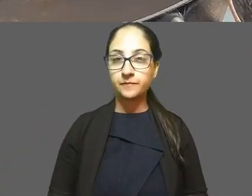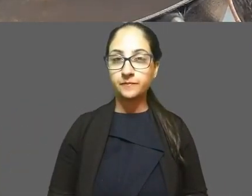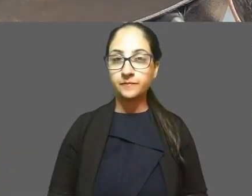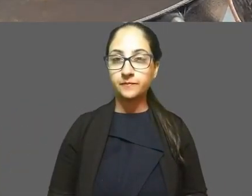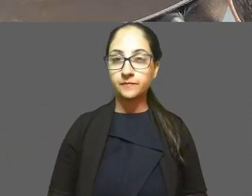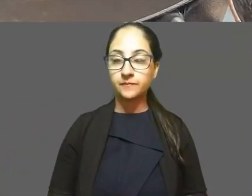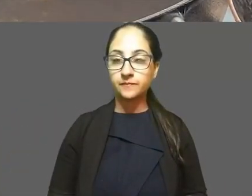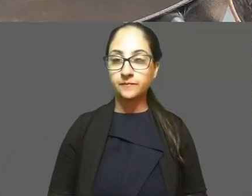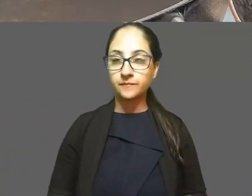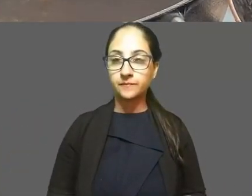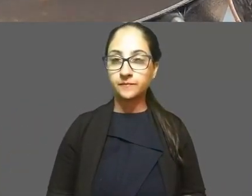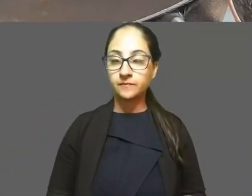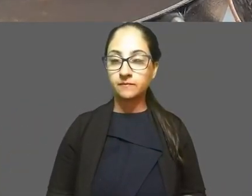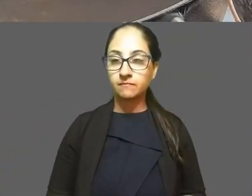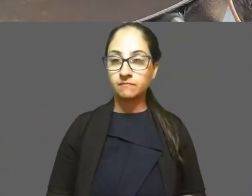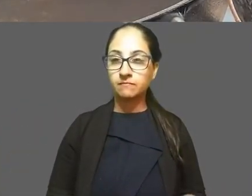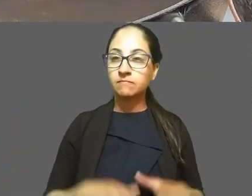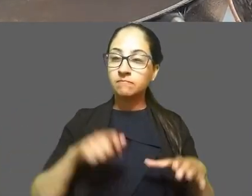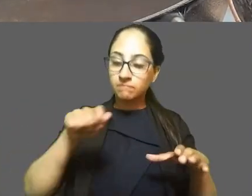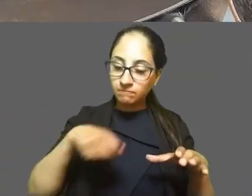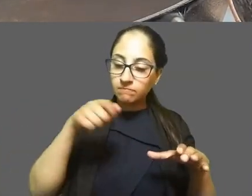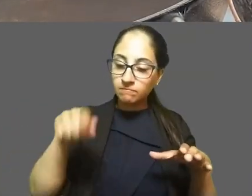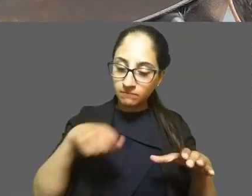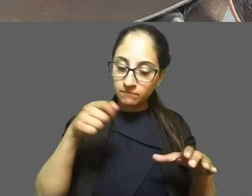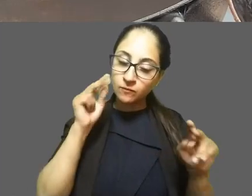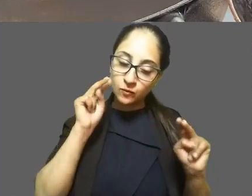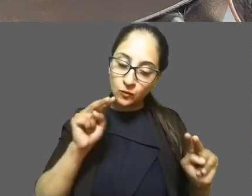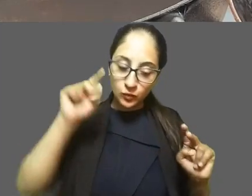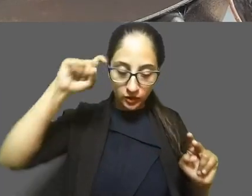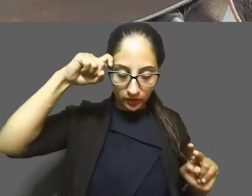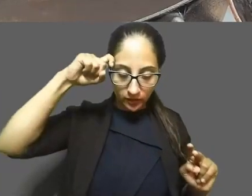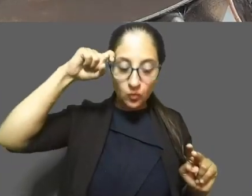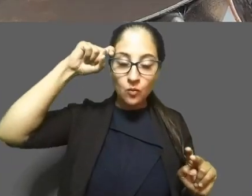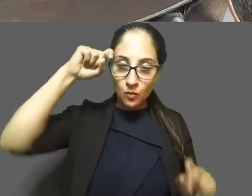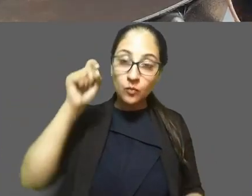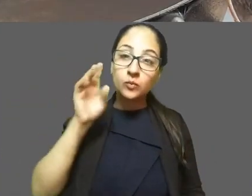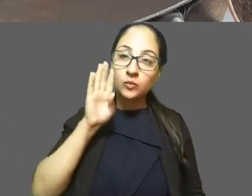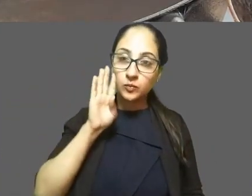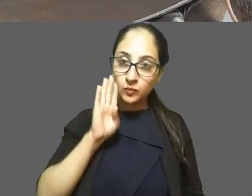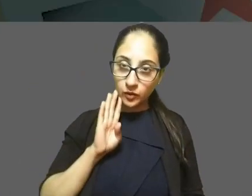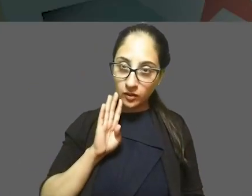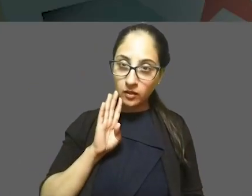until the onions get a little bit of color on them.